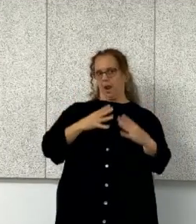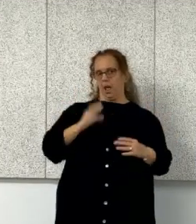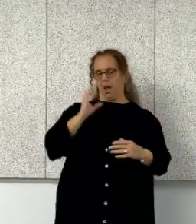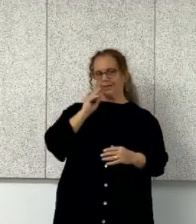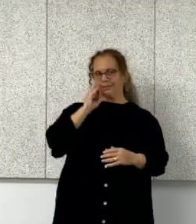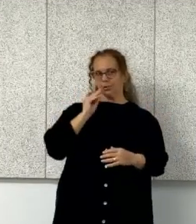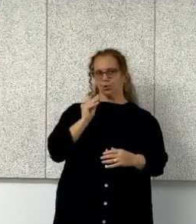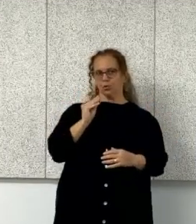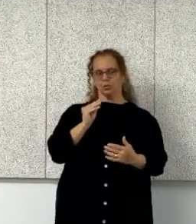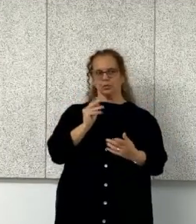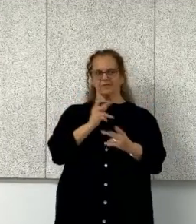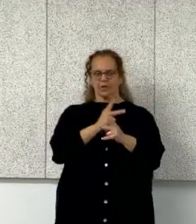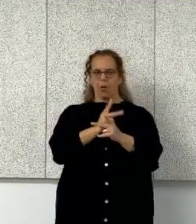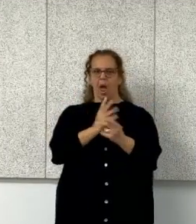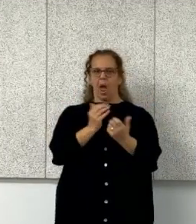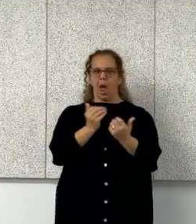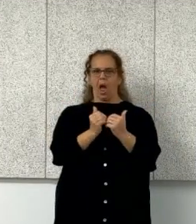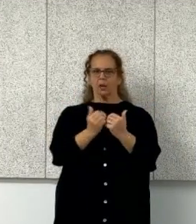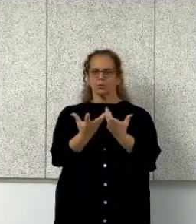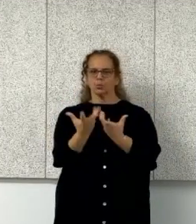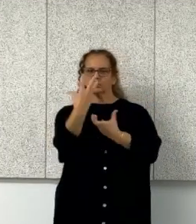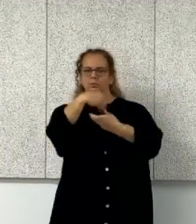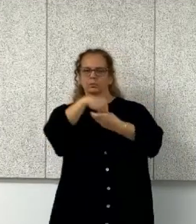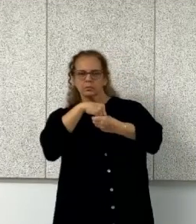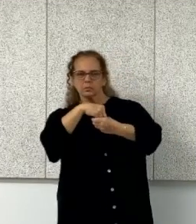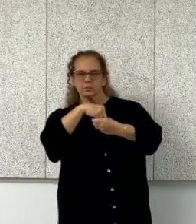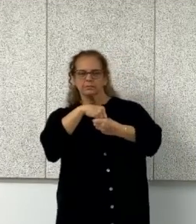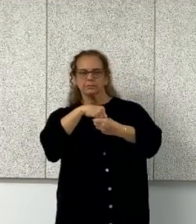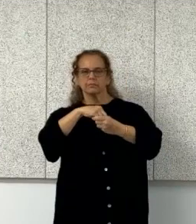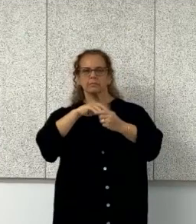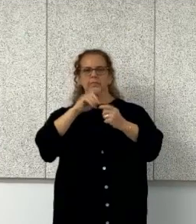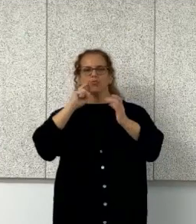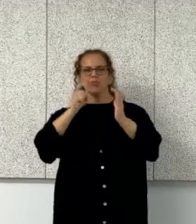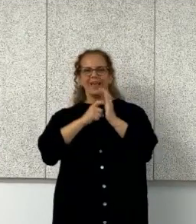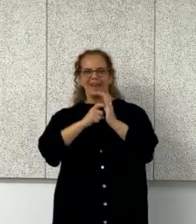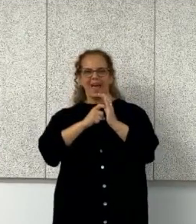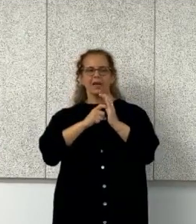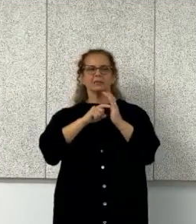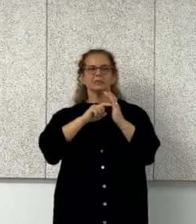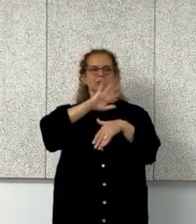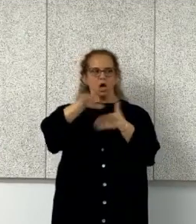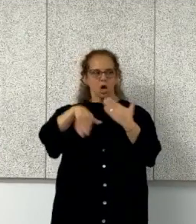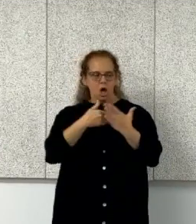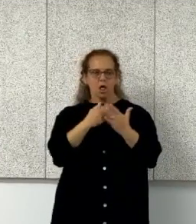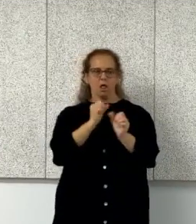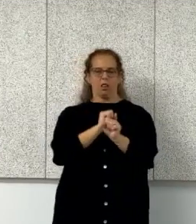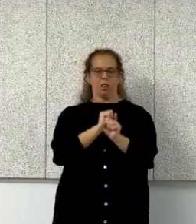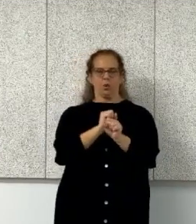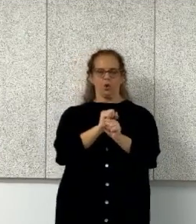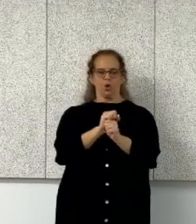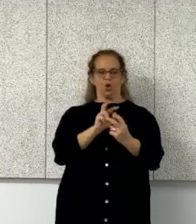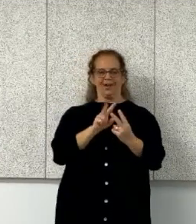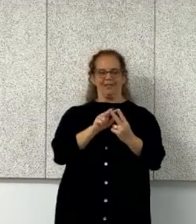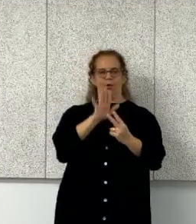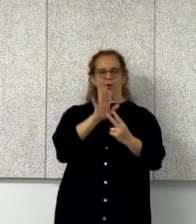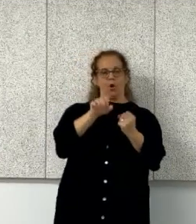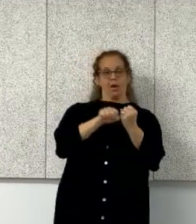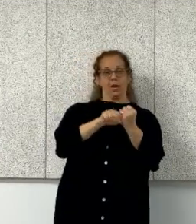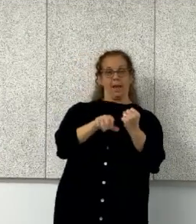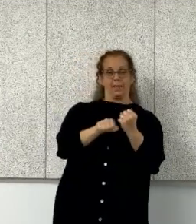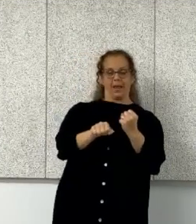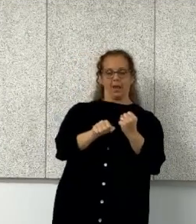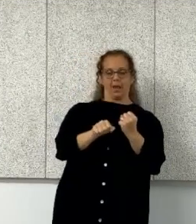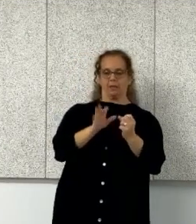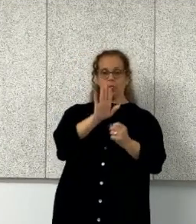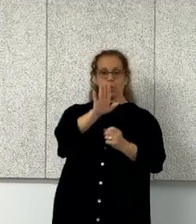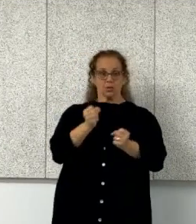both, right? Mm-hmm. To recognize that it's all the work, and that either your campaigns or your strategy or the way that